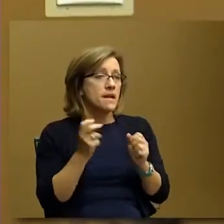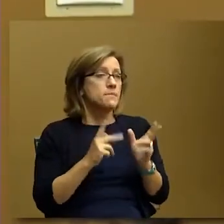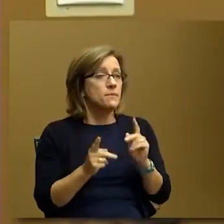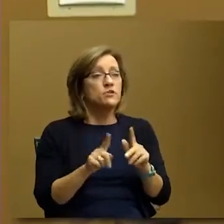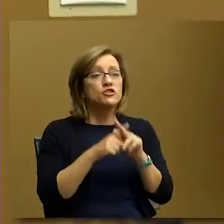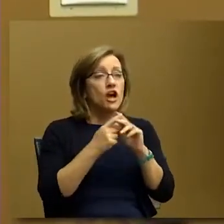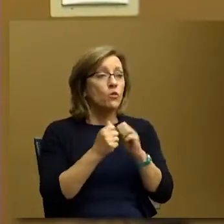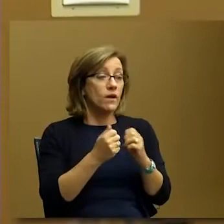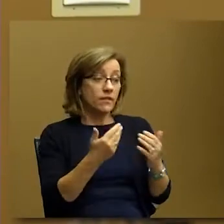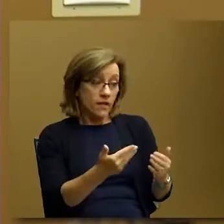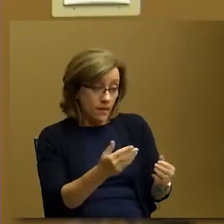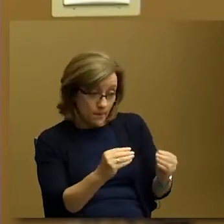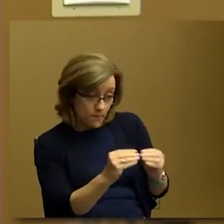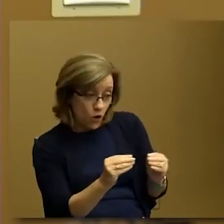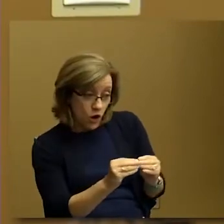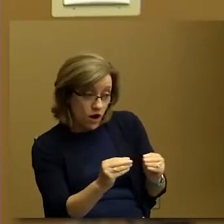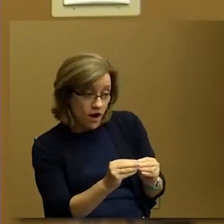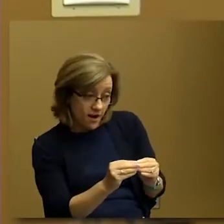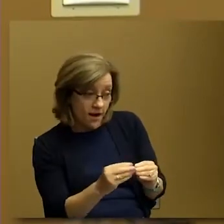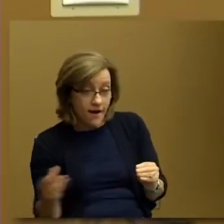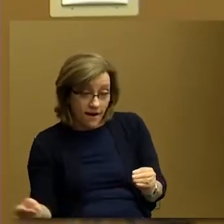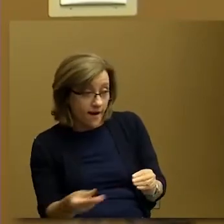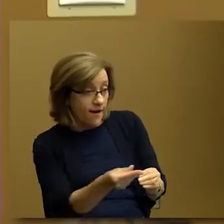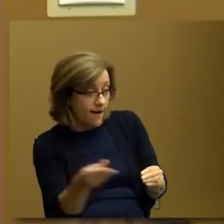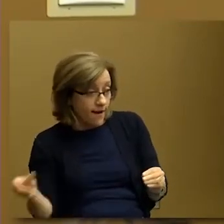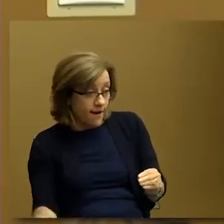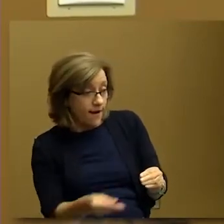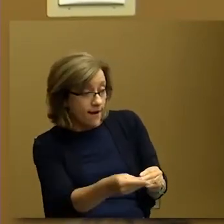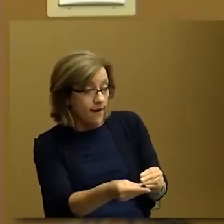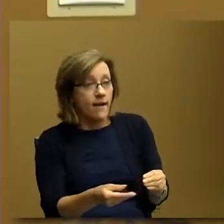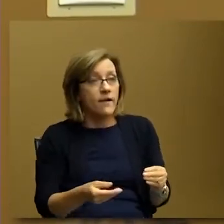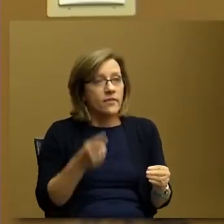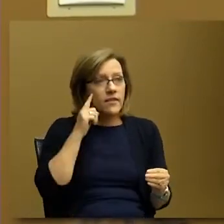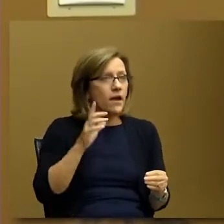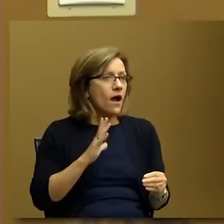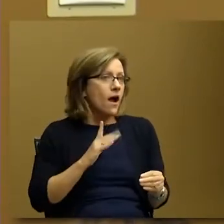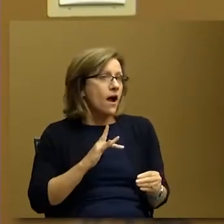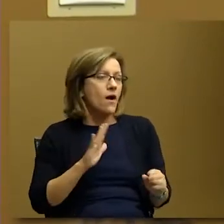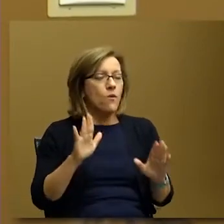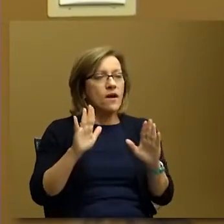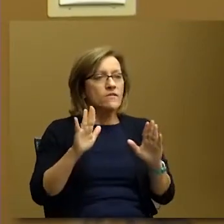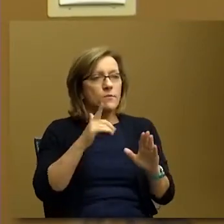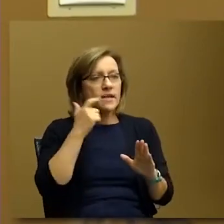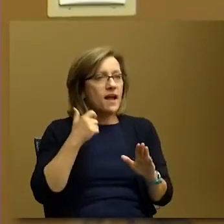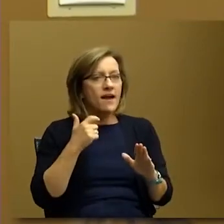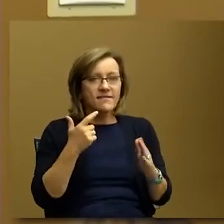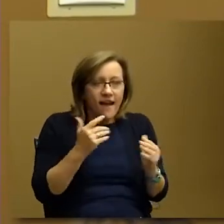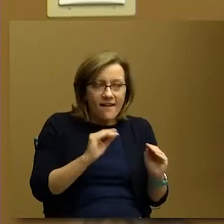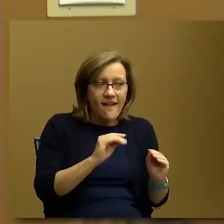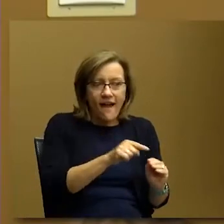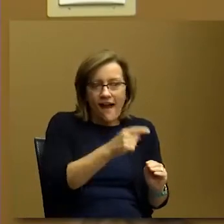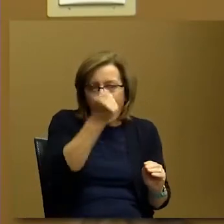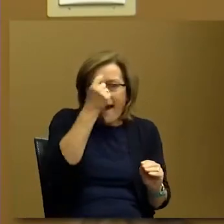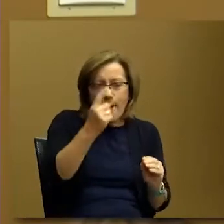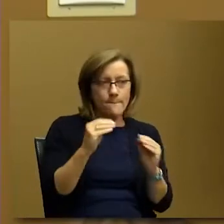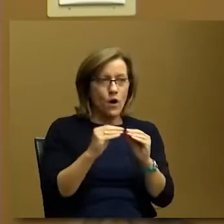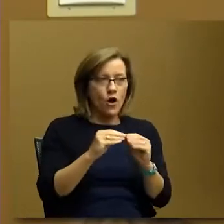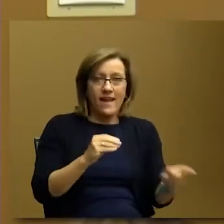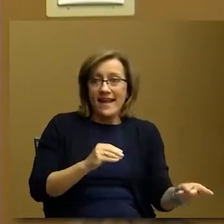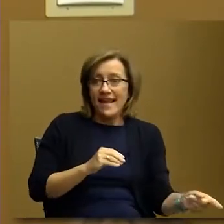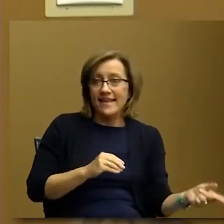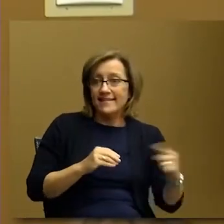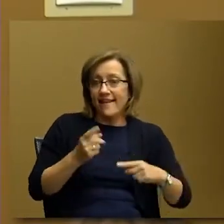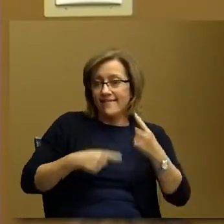more, right? And they think that it's really wonderful because we've gotten to more. Oh, we got him to do more.